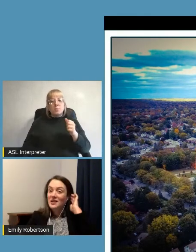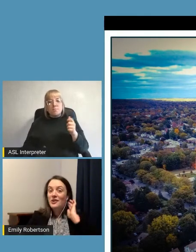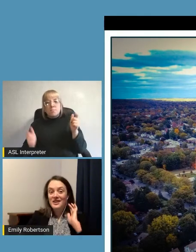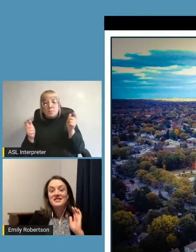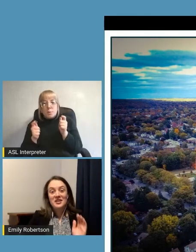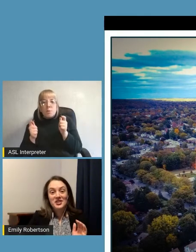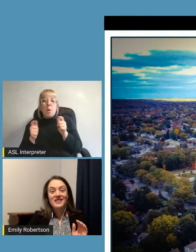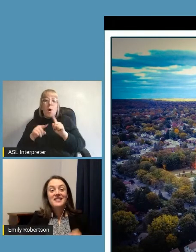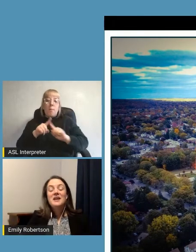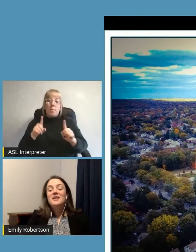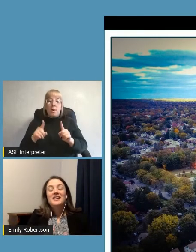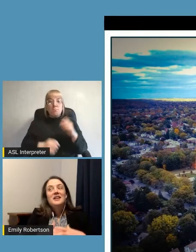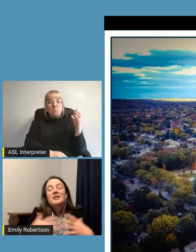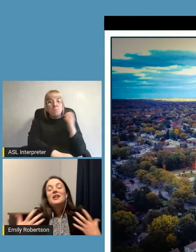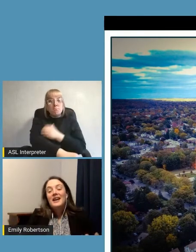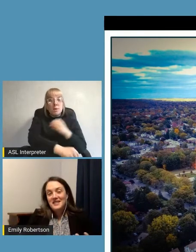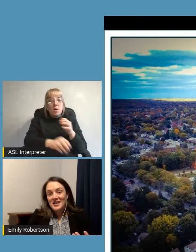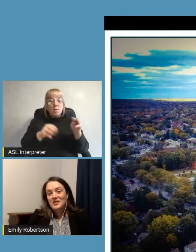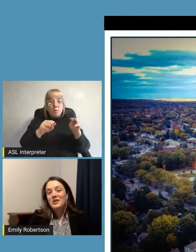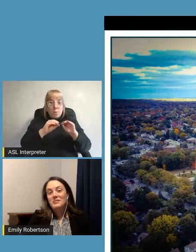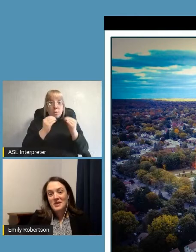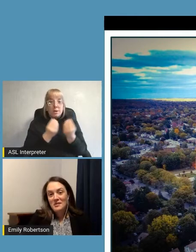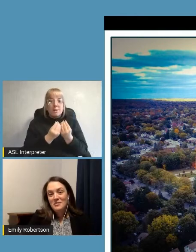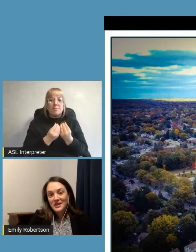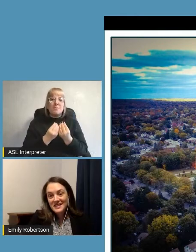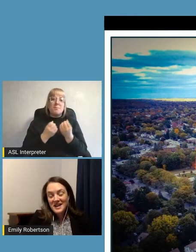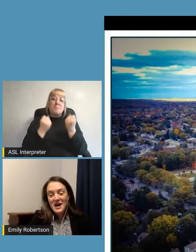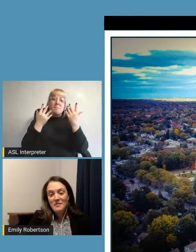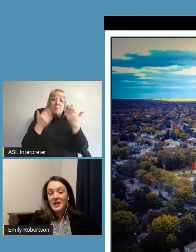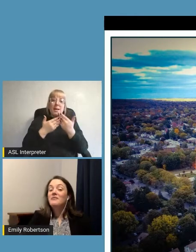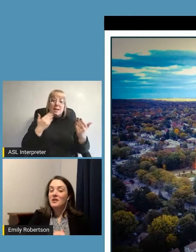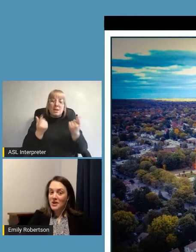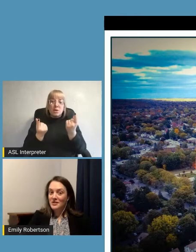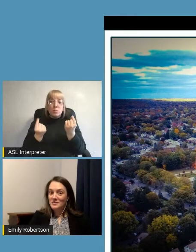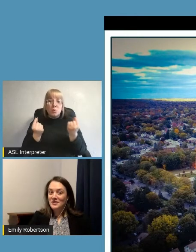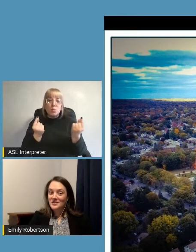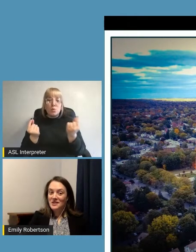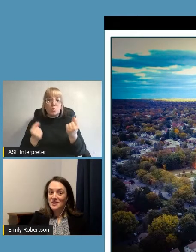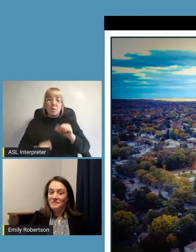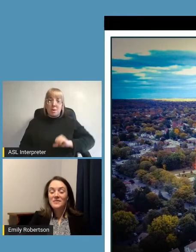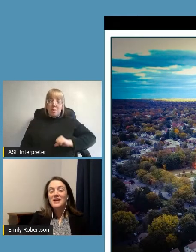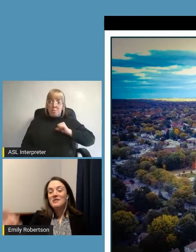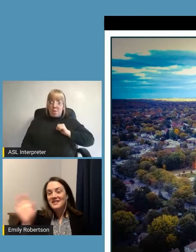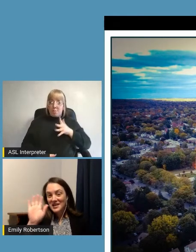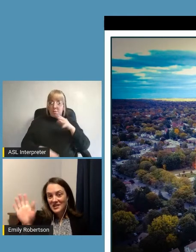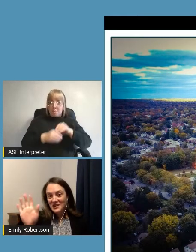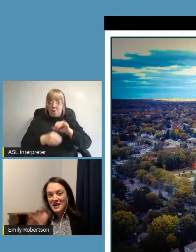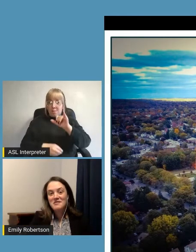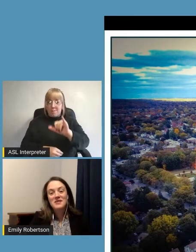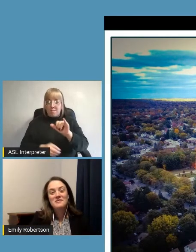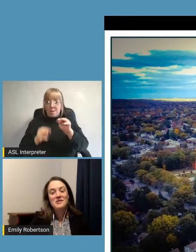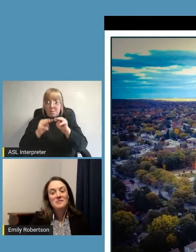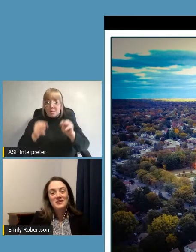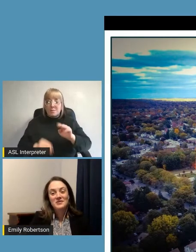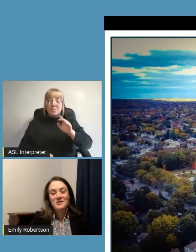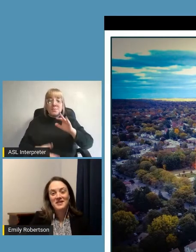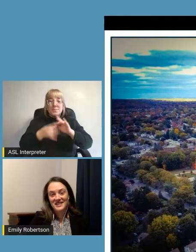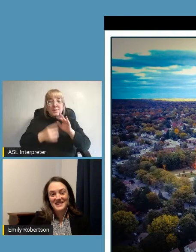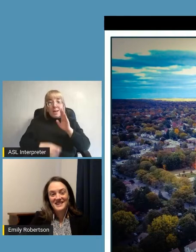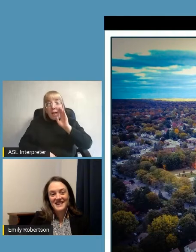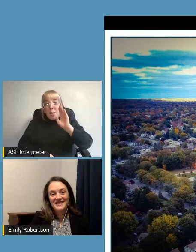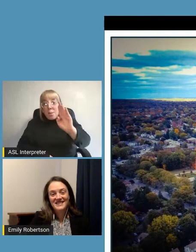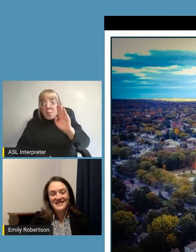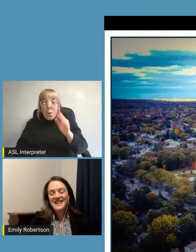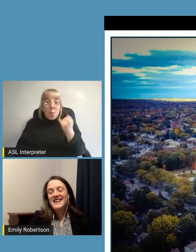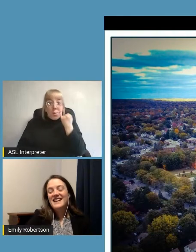but mighty organization. They get a lot done, incredible output, and I'm very proud to be associated with them. And I want to say hello to everybody from GORE Place who's